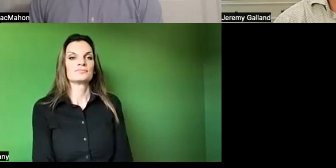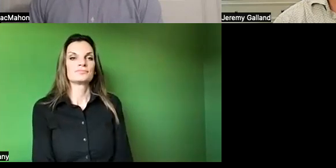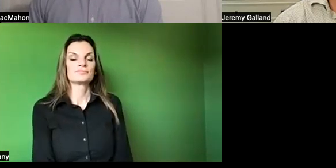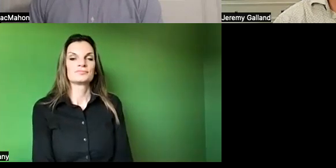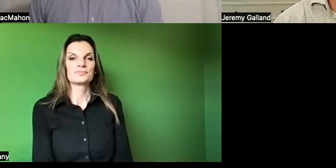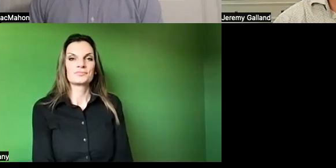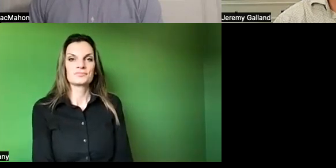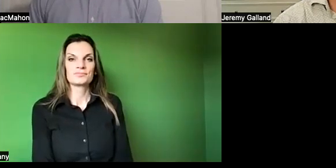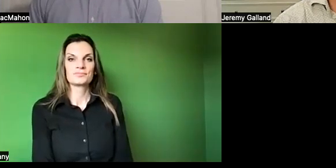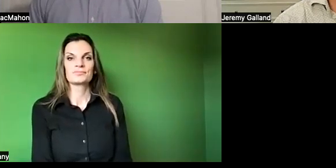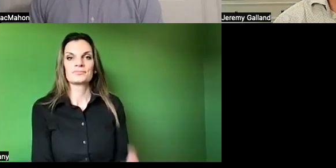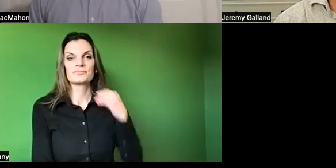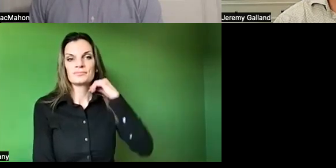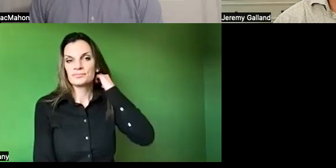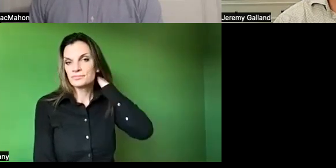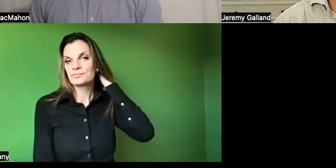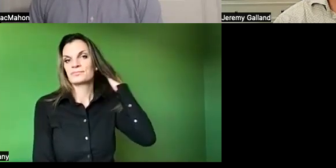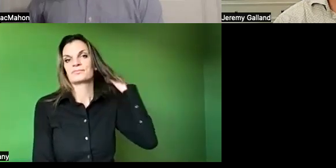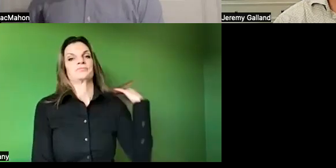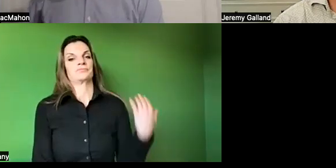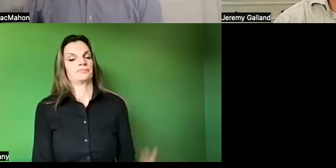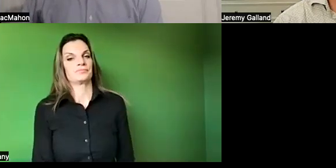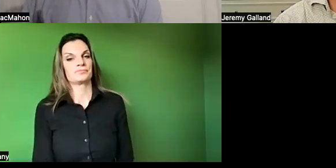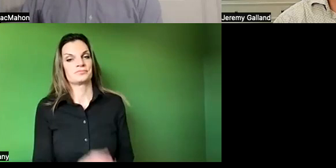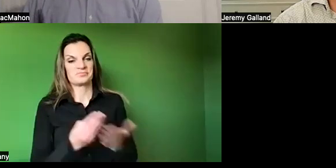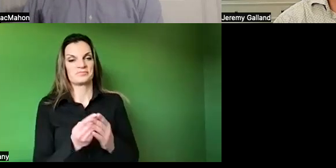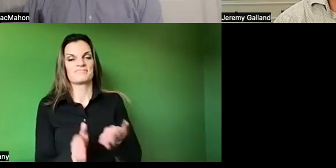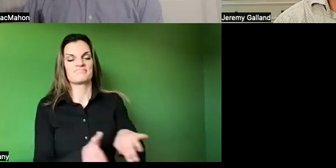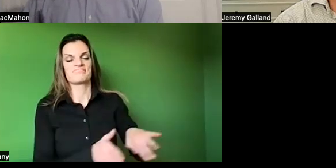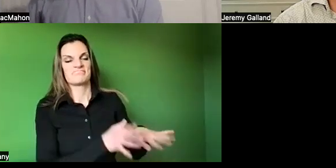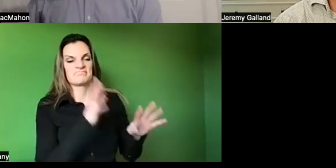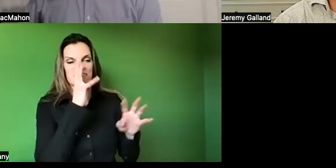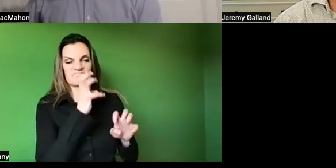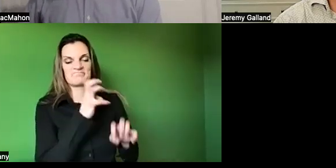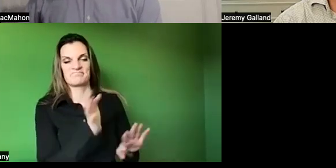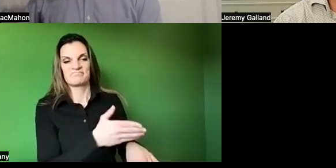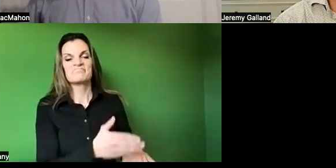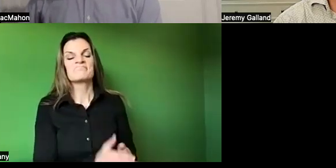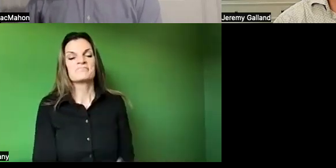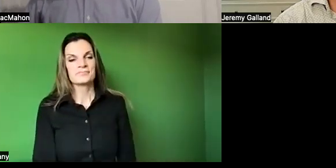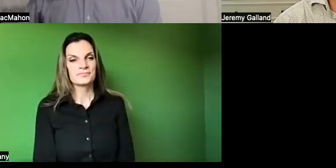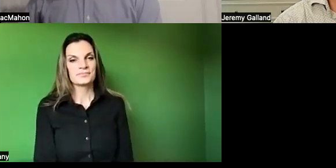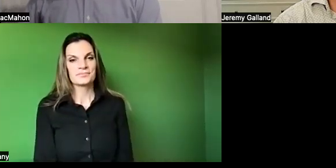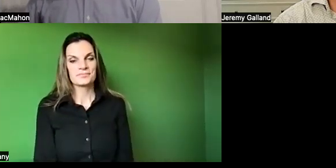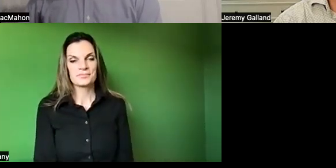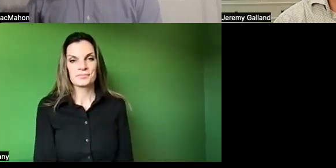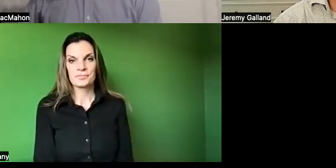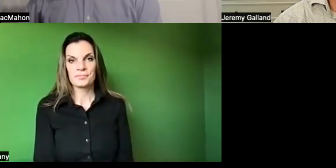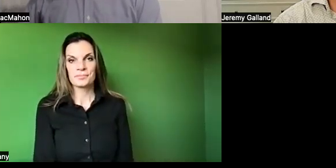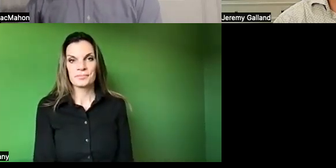I'll put the money part aside because we know how complicated that is. I will say that I think that